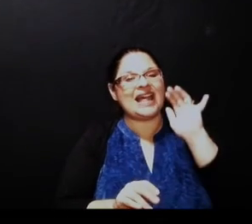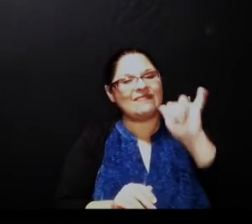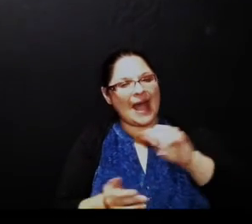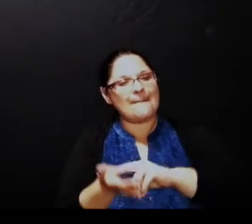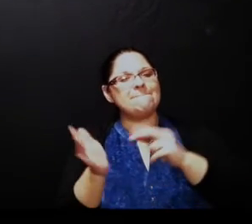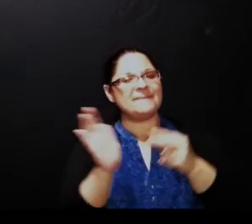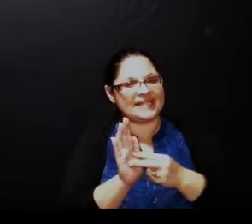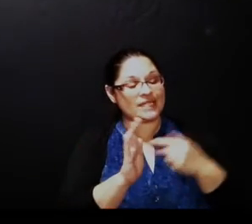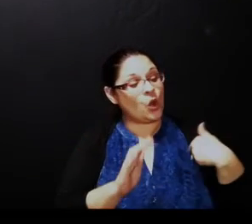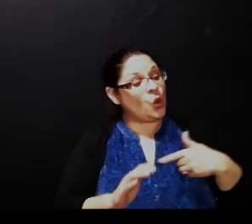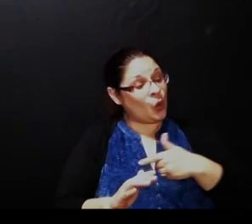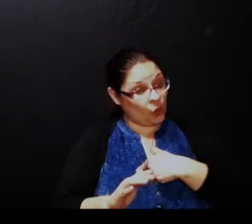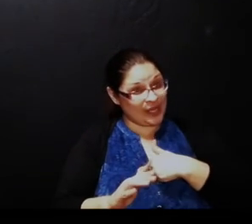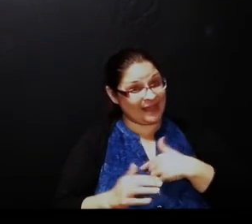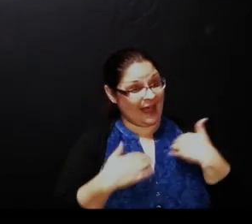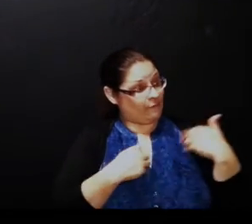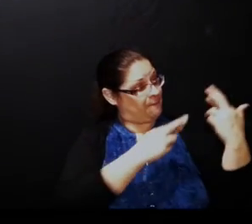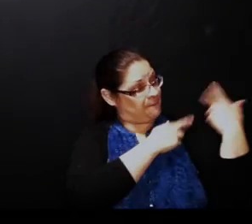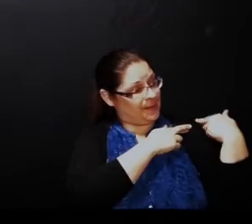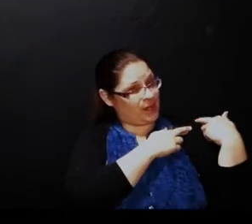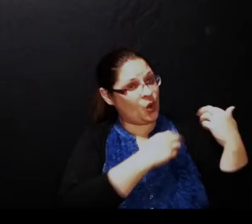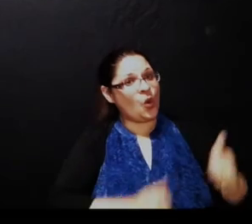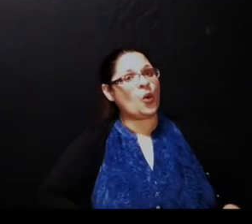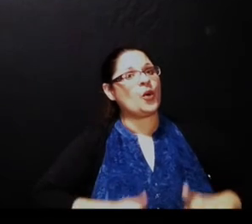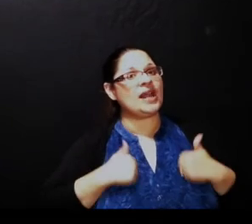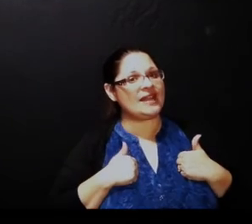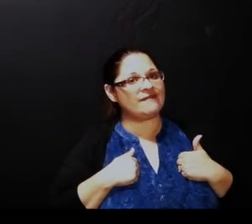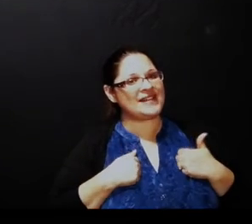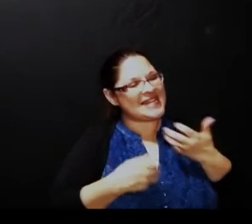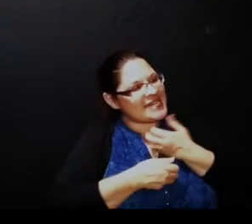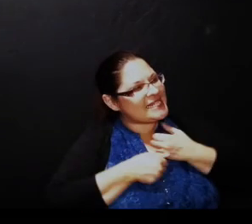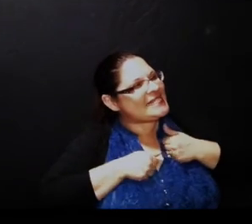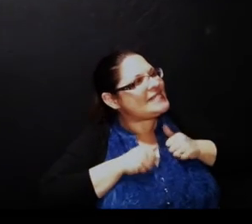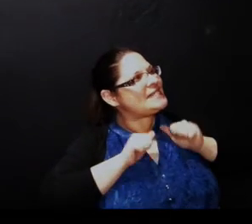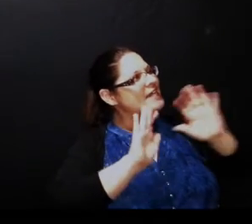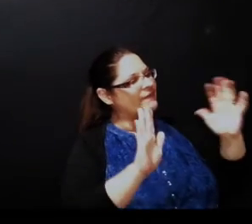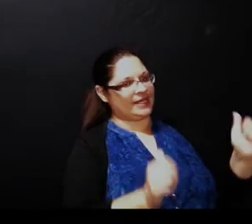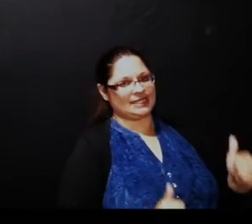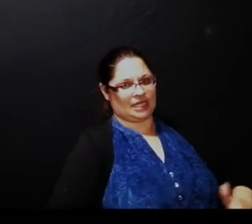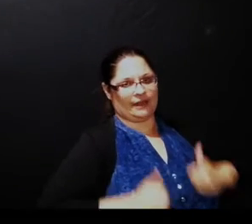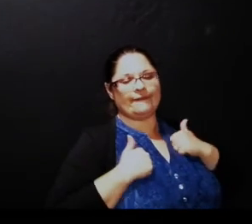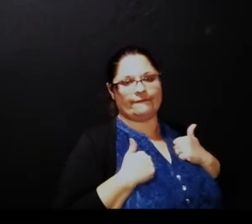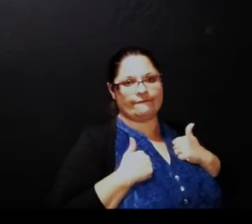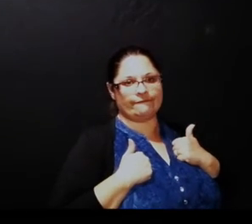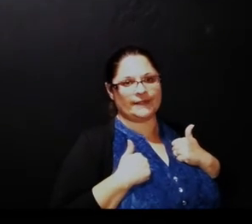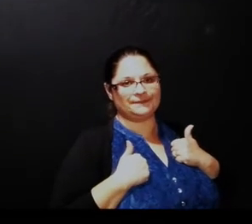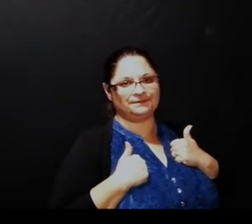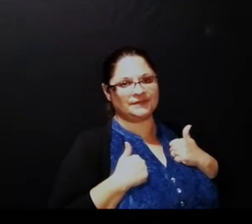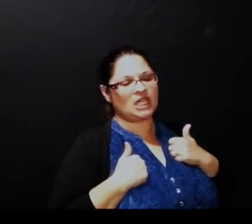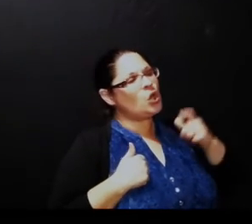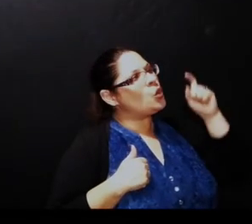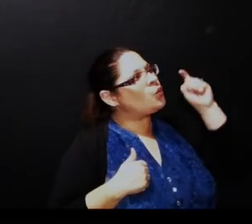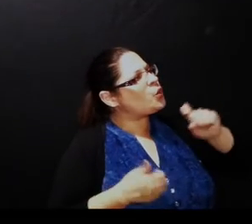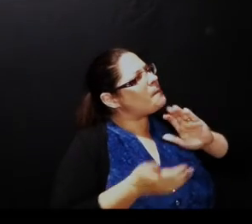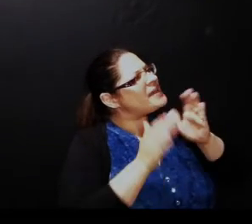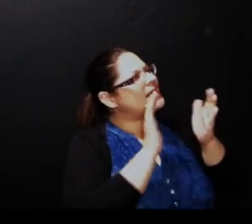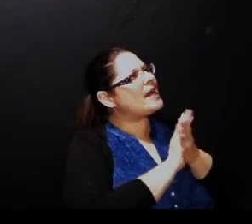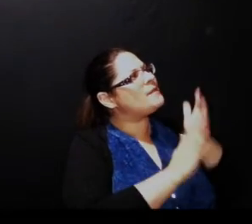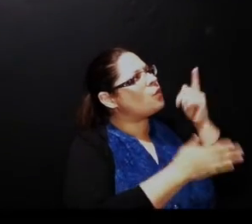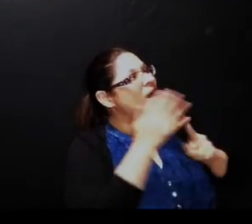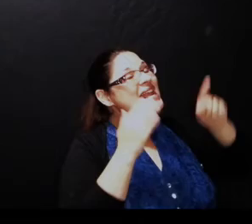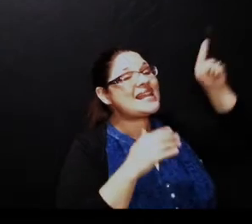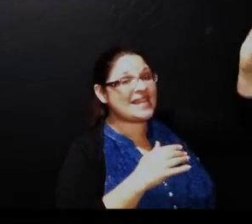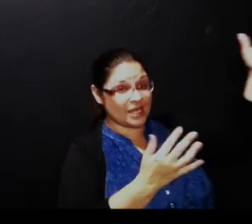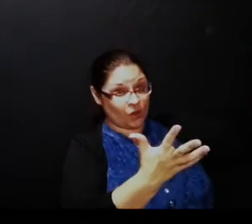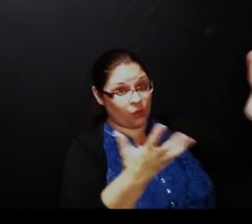and that is a life of giving, and that's a life of laying aside what I want to do so I can be who Jesus wants me to be, and how I am